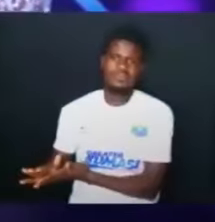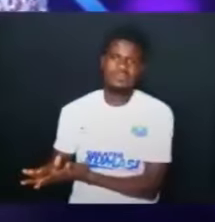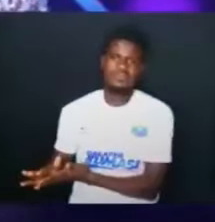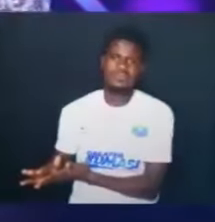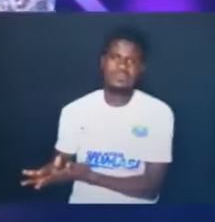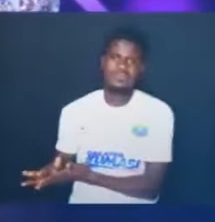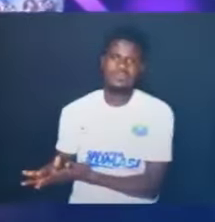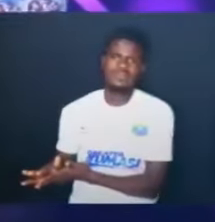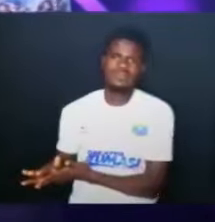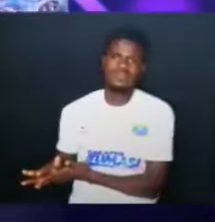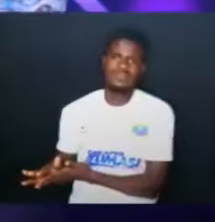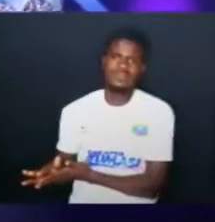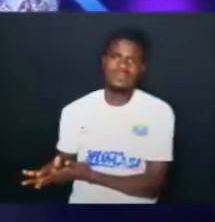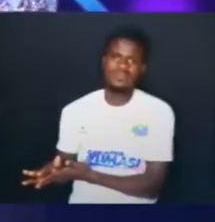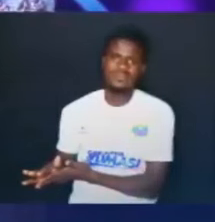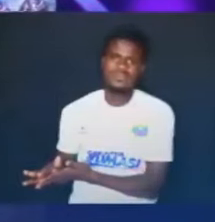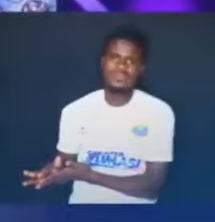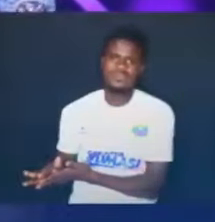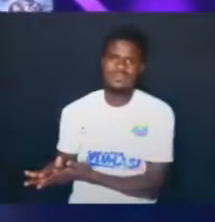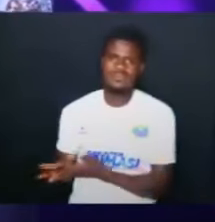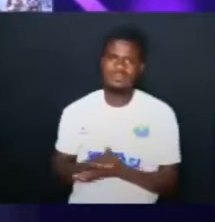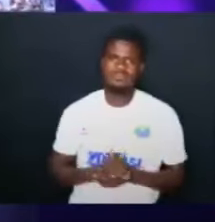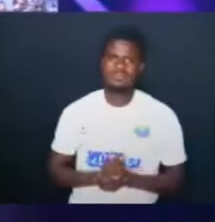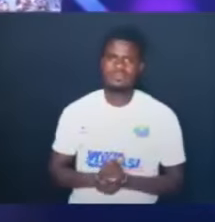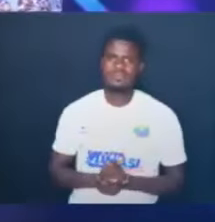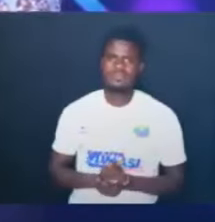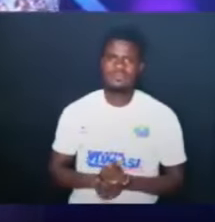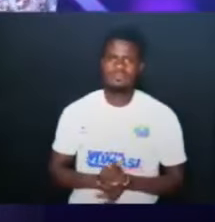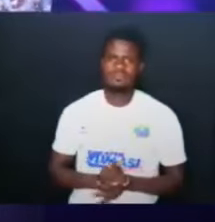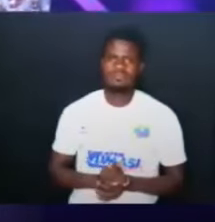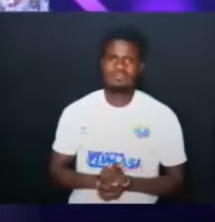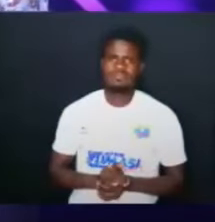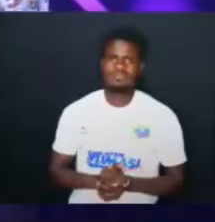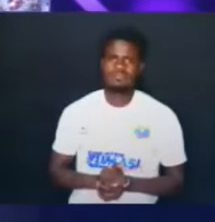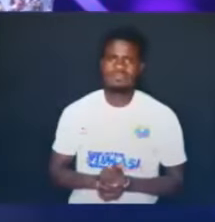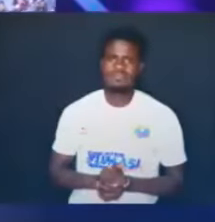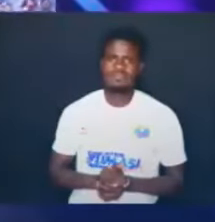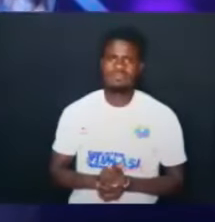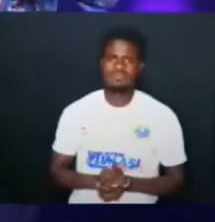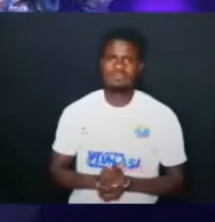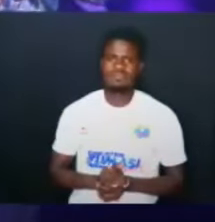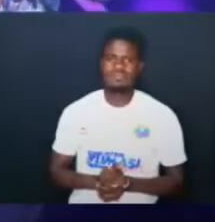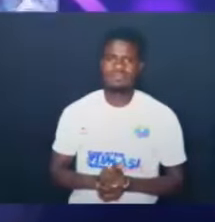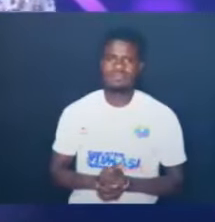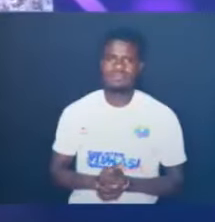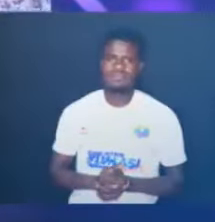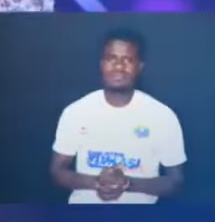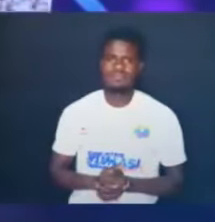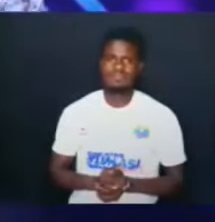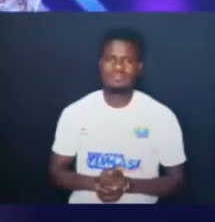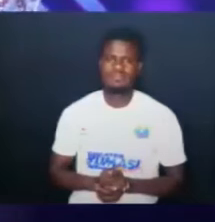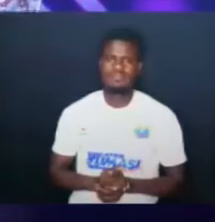Wohunu ohene Agag na wankunu no no mekudu baabi a mehu se noma aka no na wompese wose